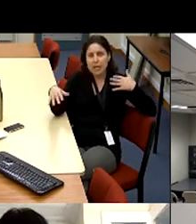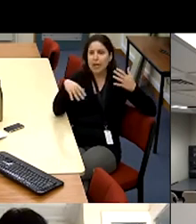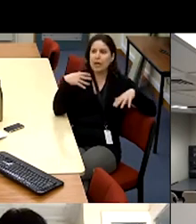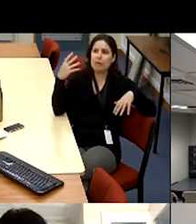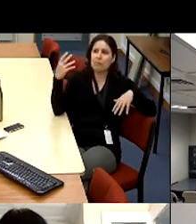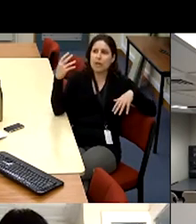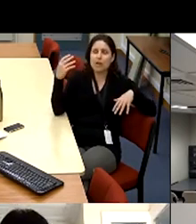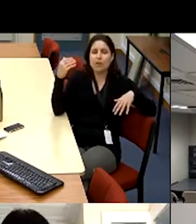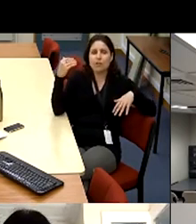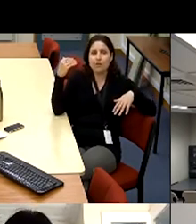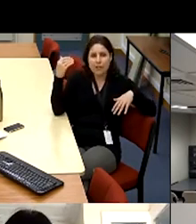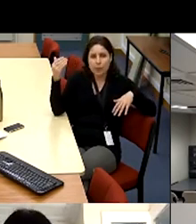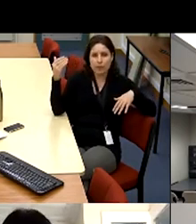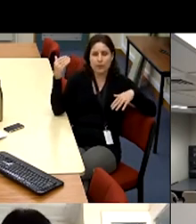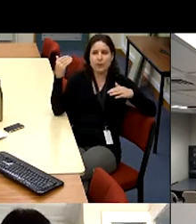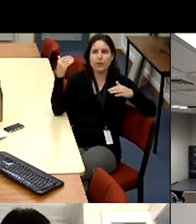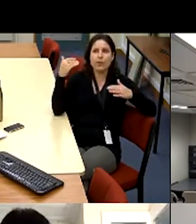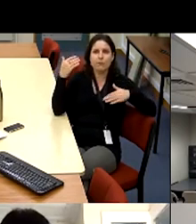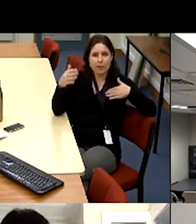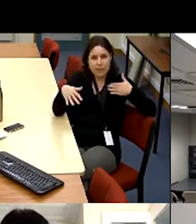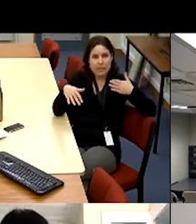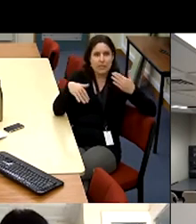experience. Although not everyone who